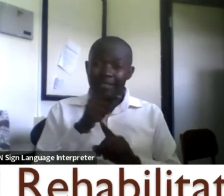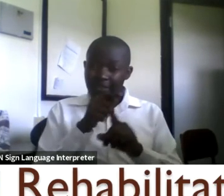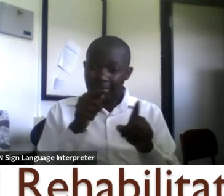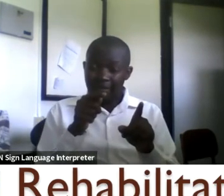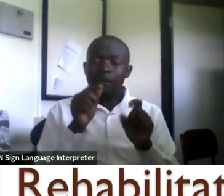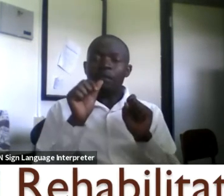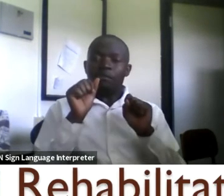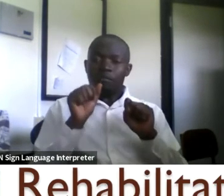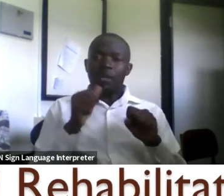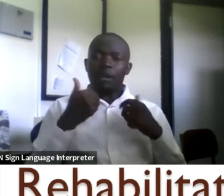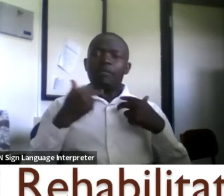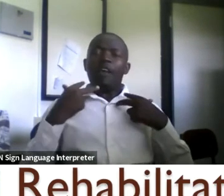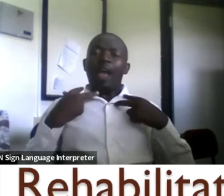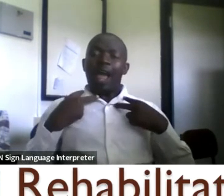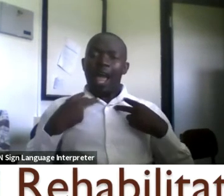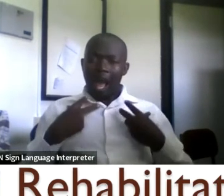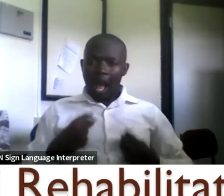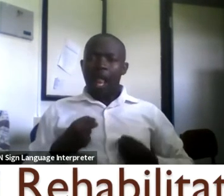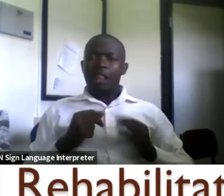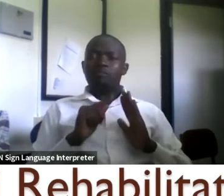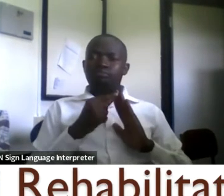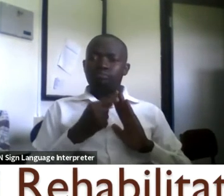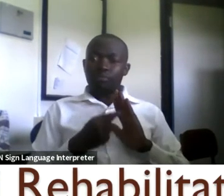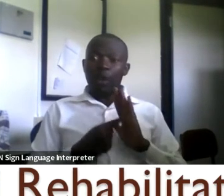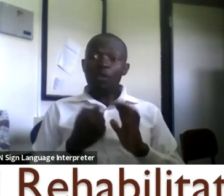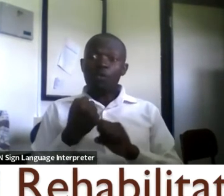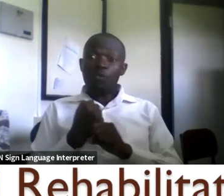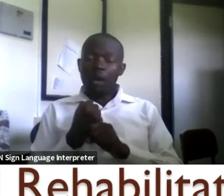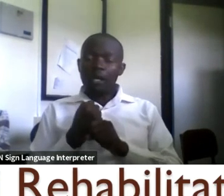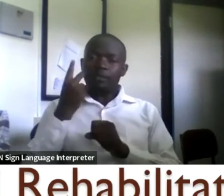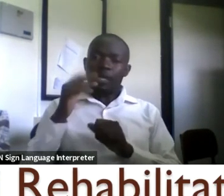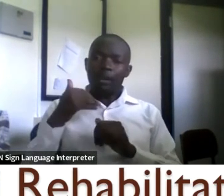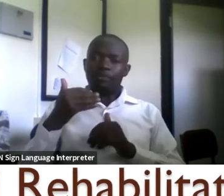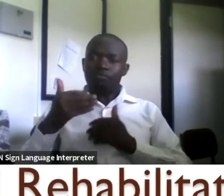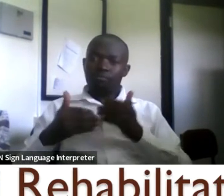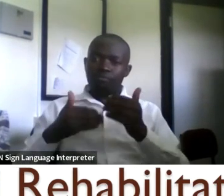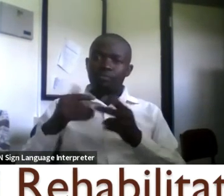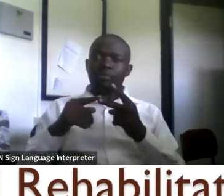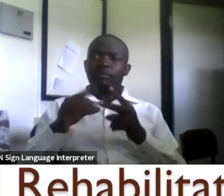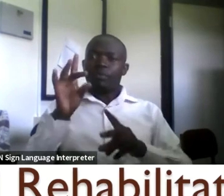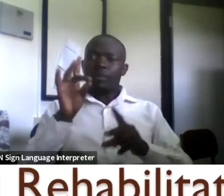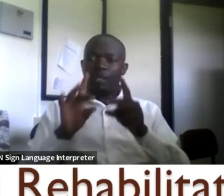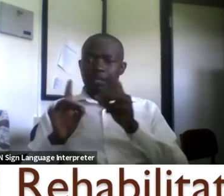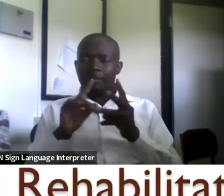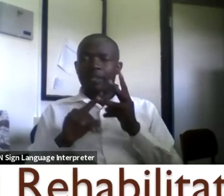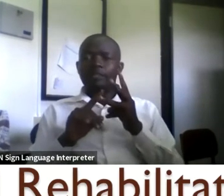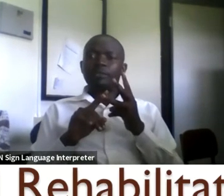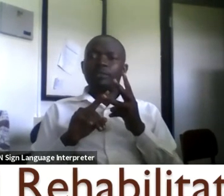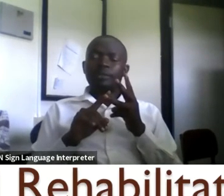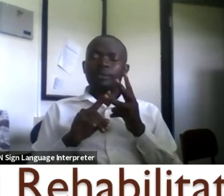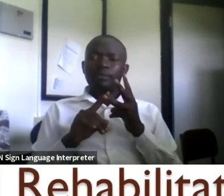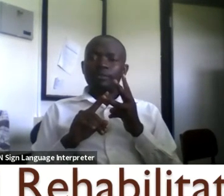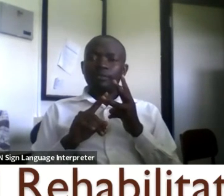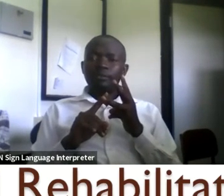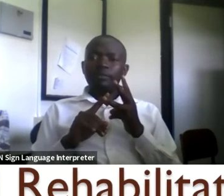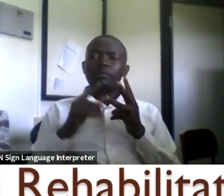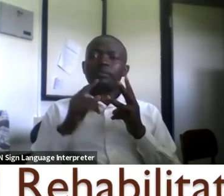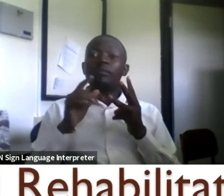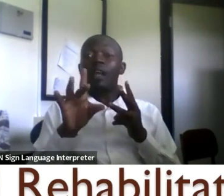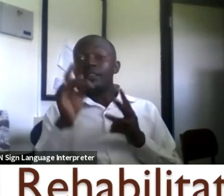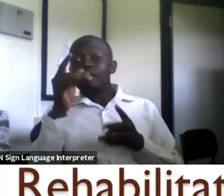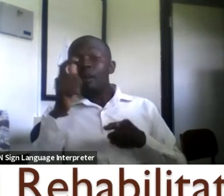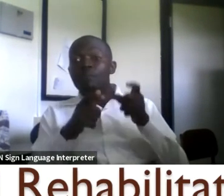the regular health workers in screening and identification, and they themselves actually identifying people